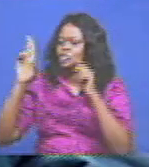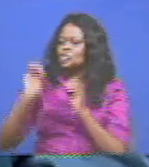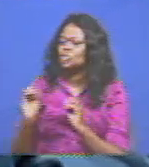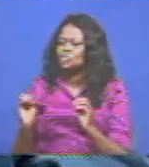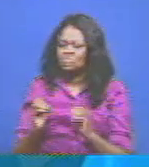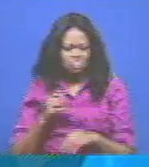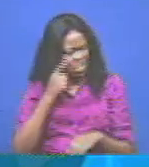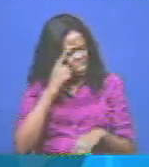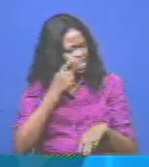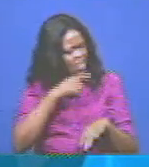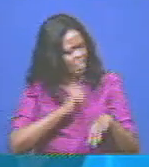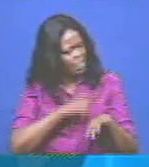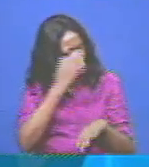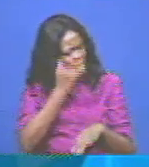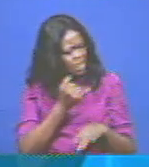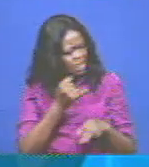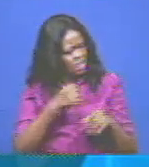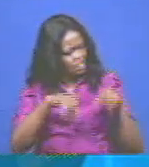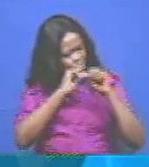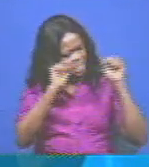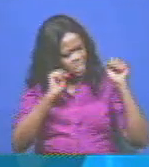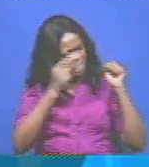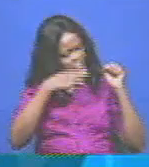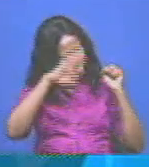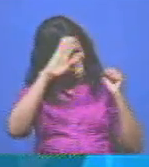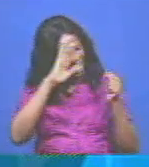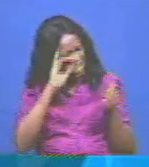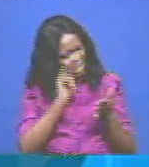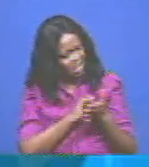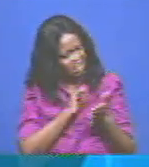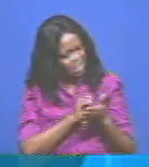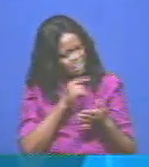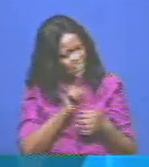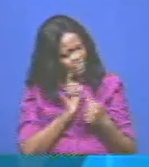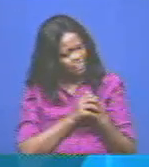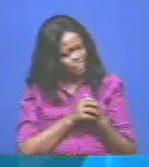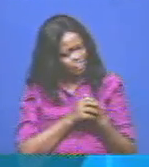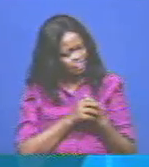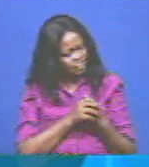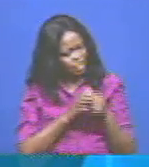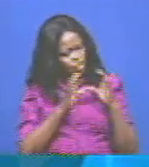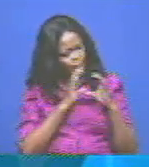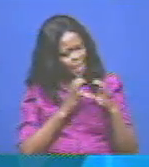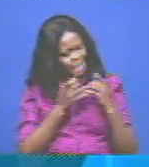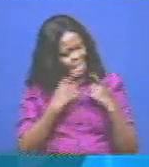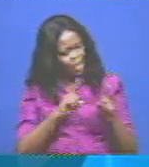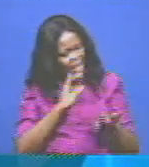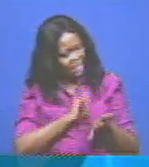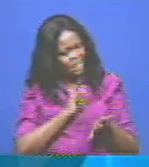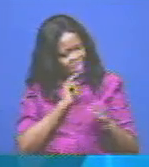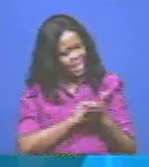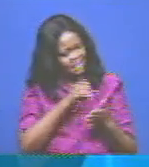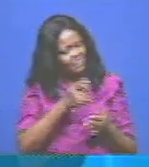time, exactly? Because the president actually seems so frustrated at the point that he has to communicate in the language that they